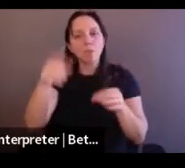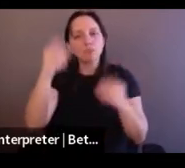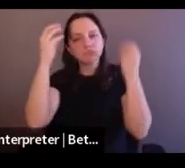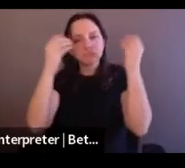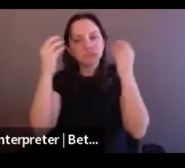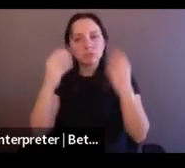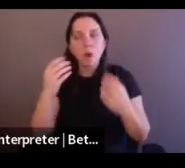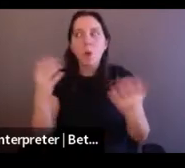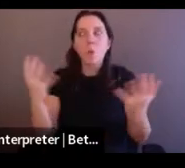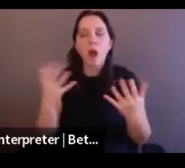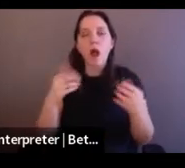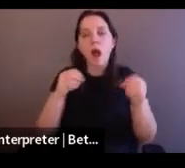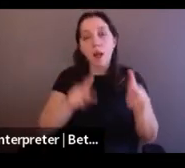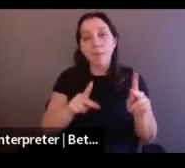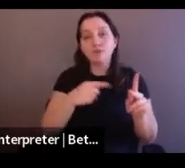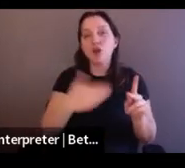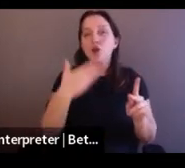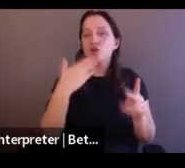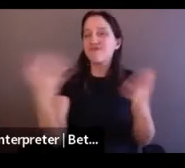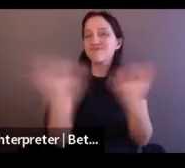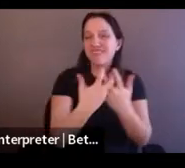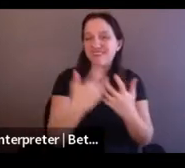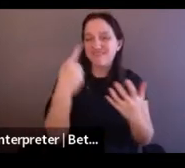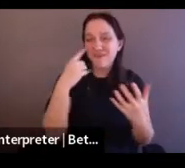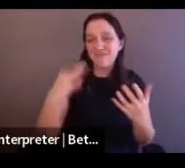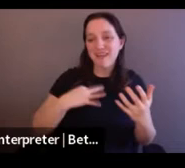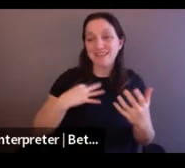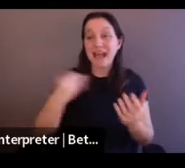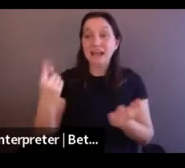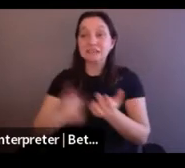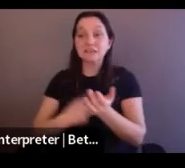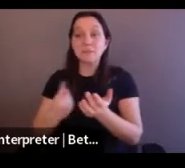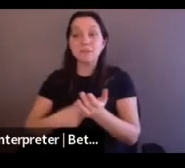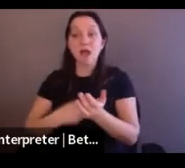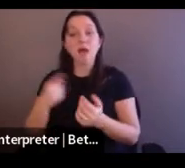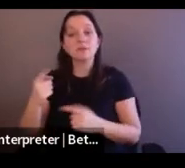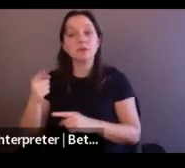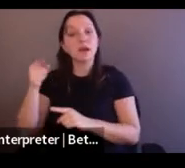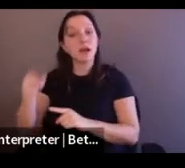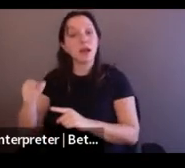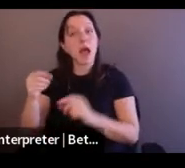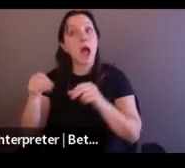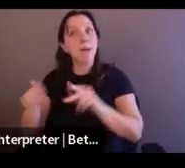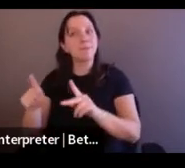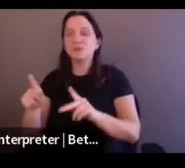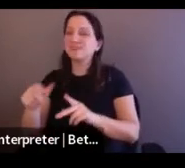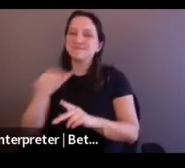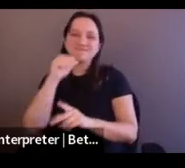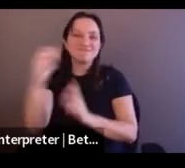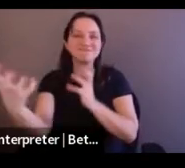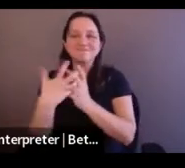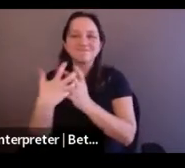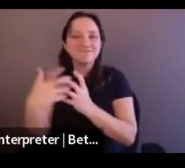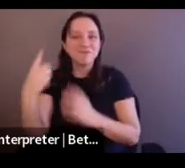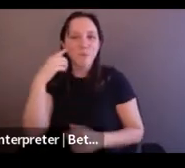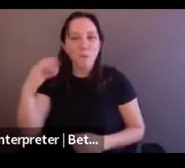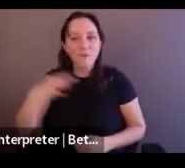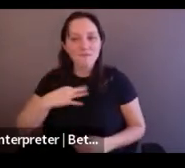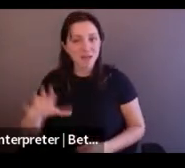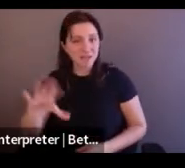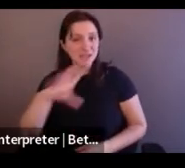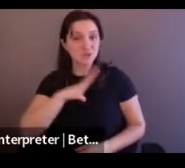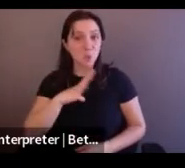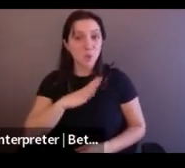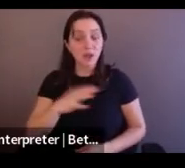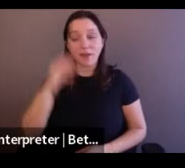ones just may not be appropriate to sort of bring in people, you know, external to the organization. But there might be other opportunities, if not